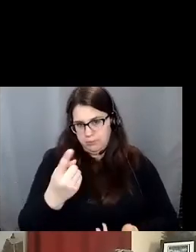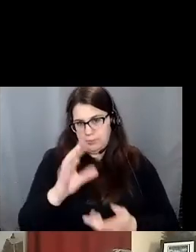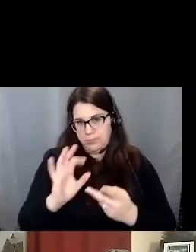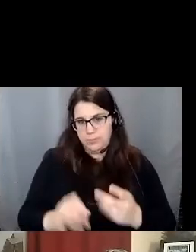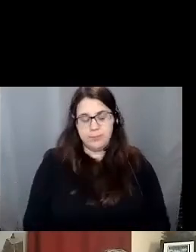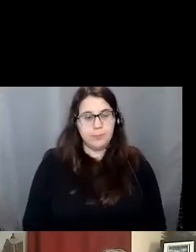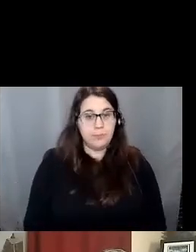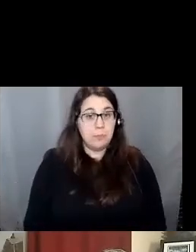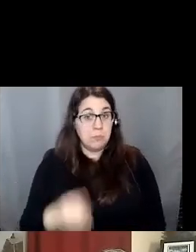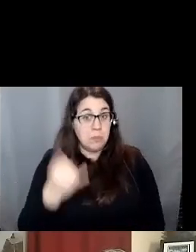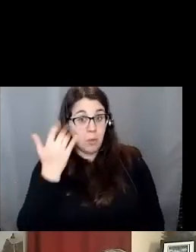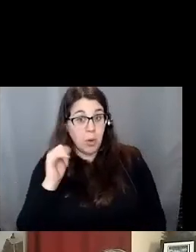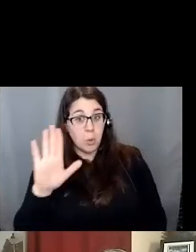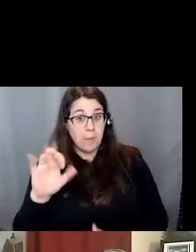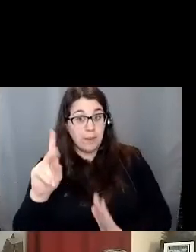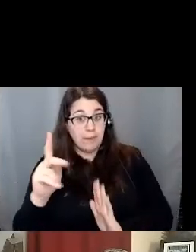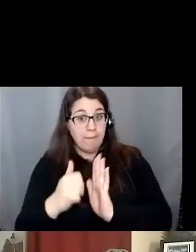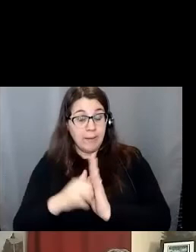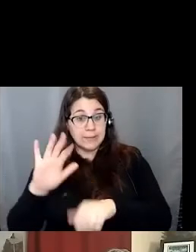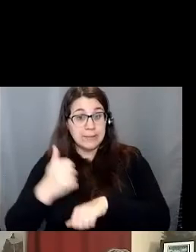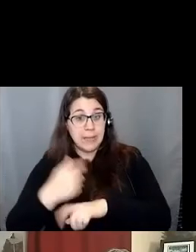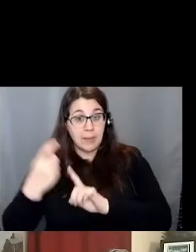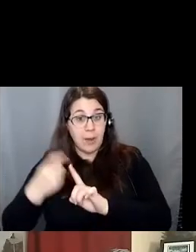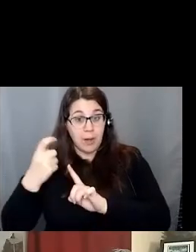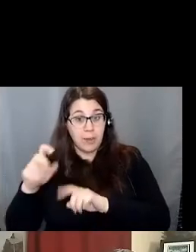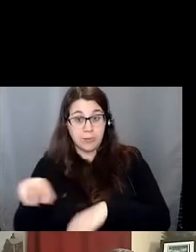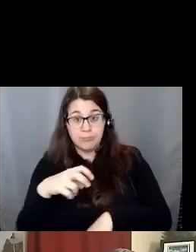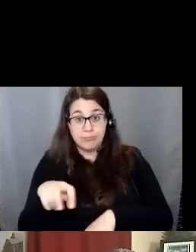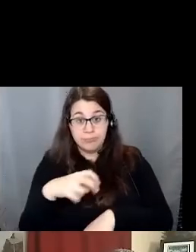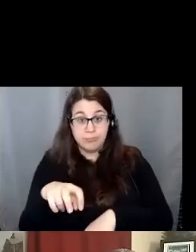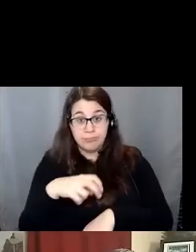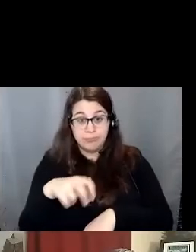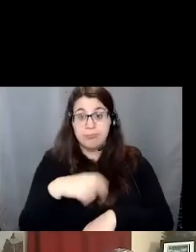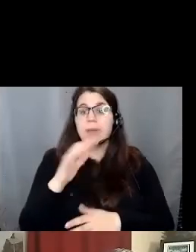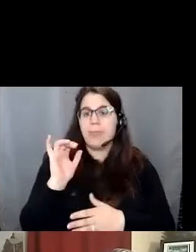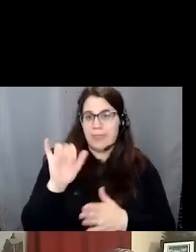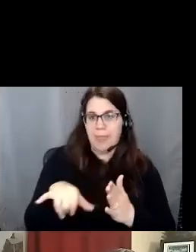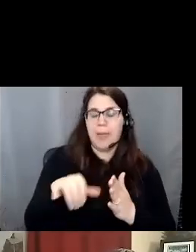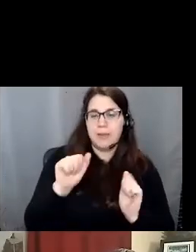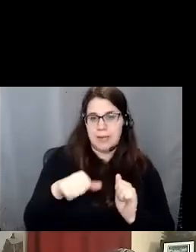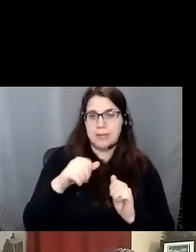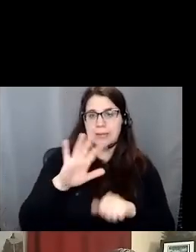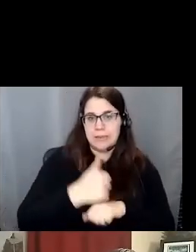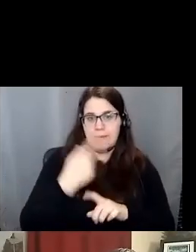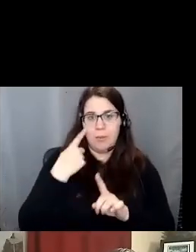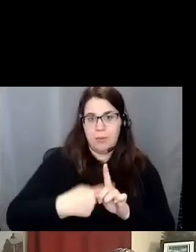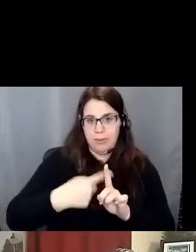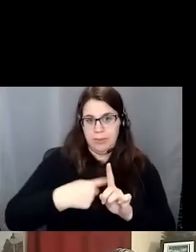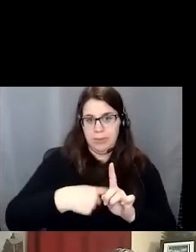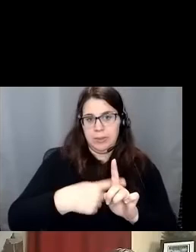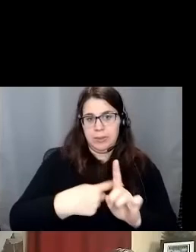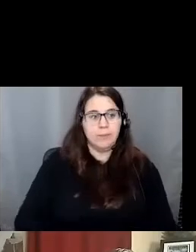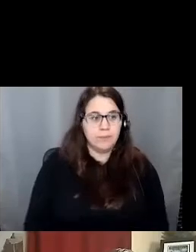example, that it could be a great option to automate your contributing to the account. If you continue to flow down